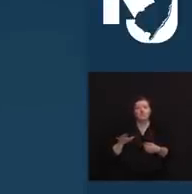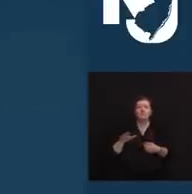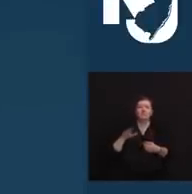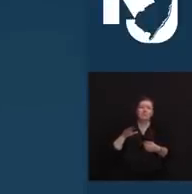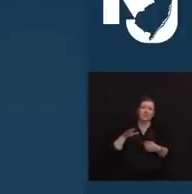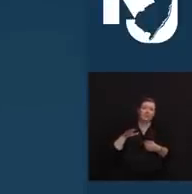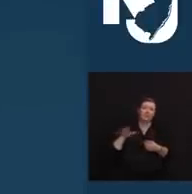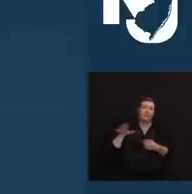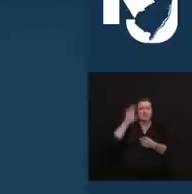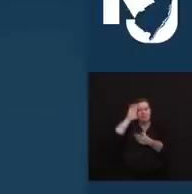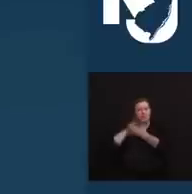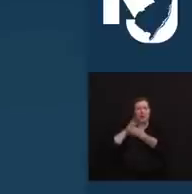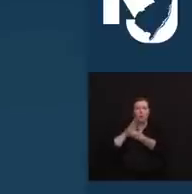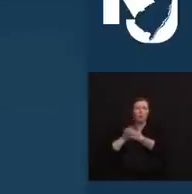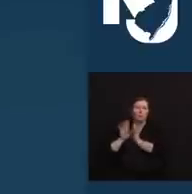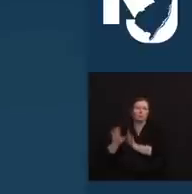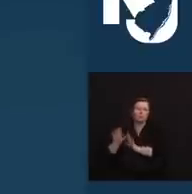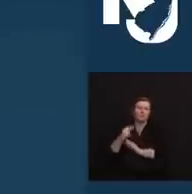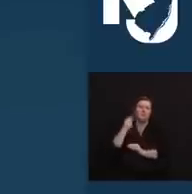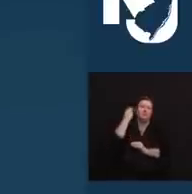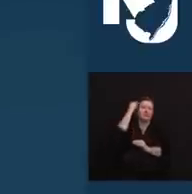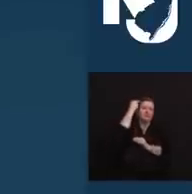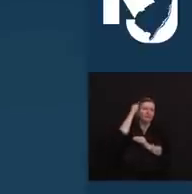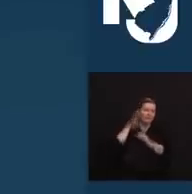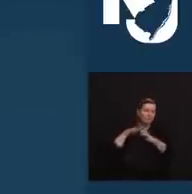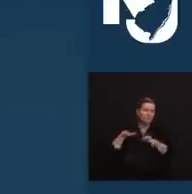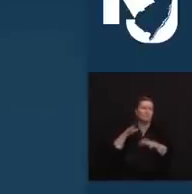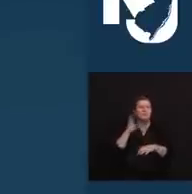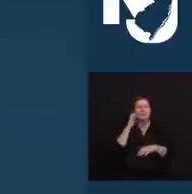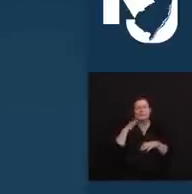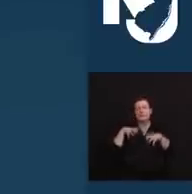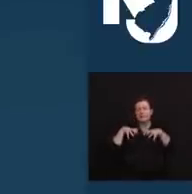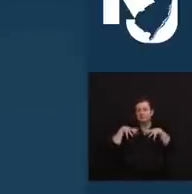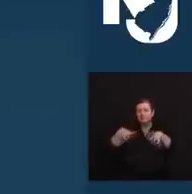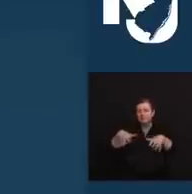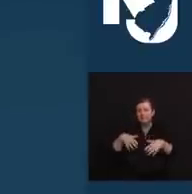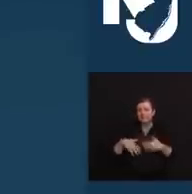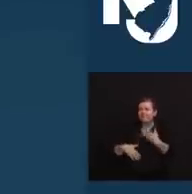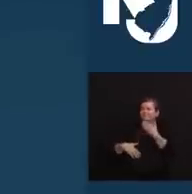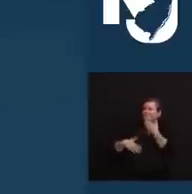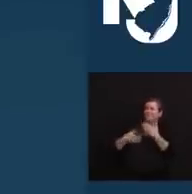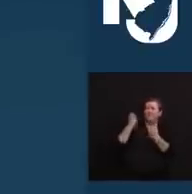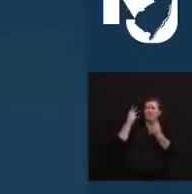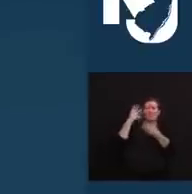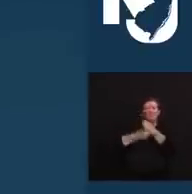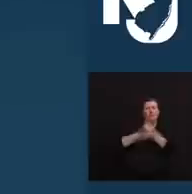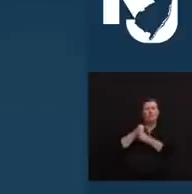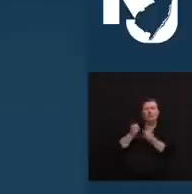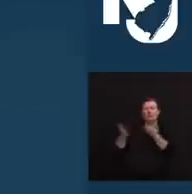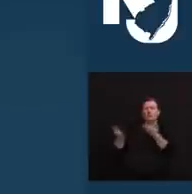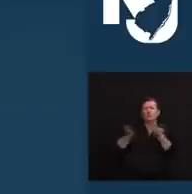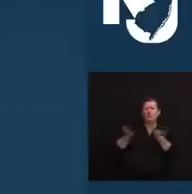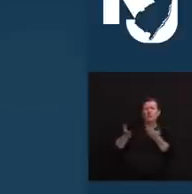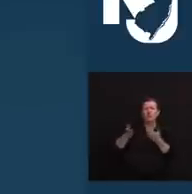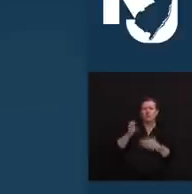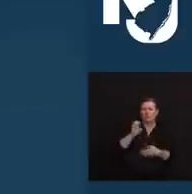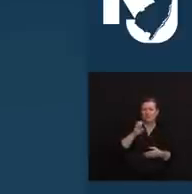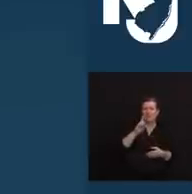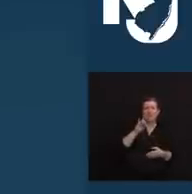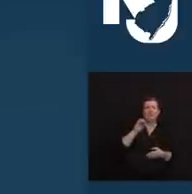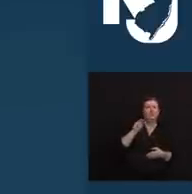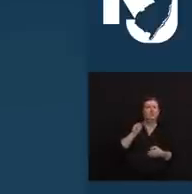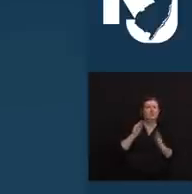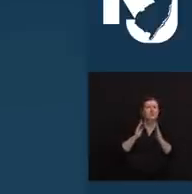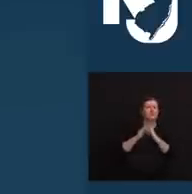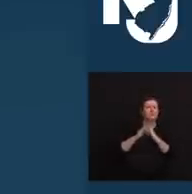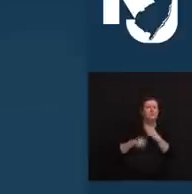and numerous aunts and cousins. So we thank Chris for his years of service to the people in Township of Edison. Surely